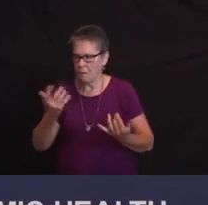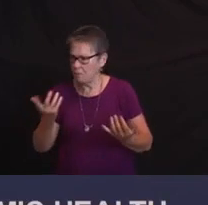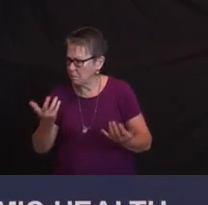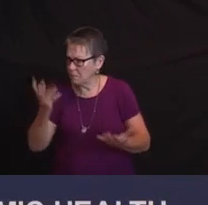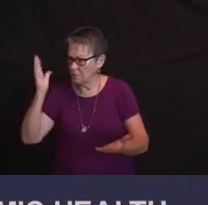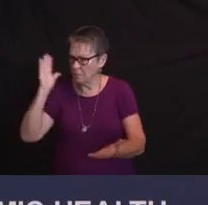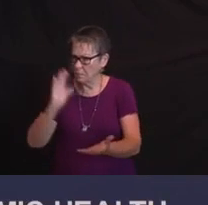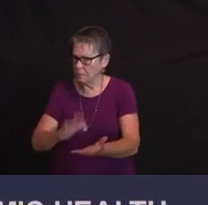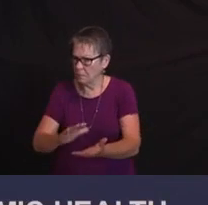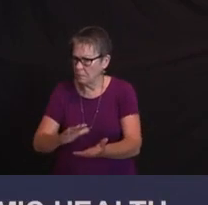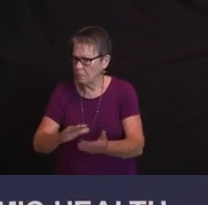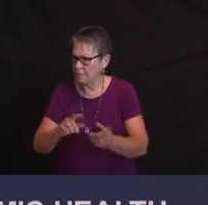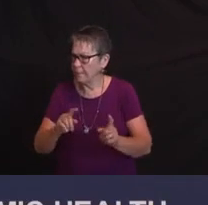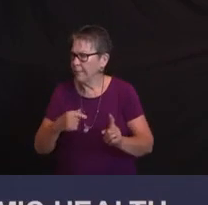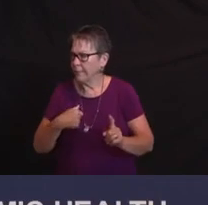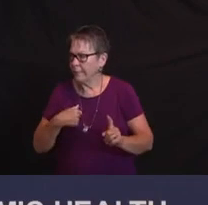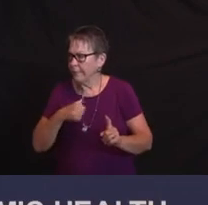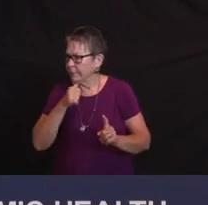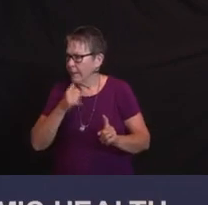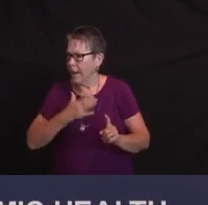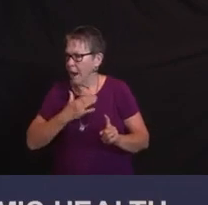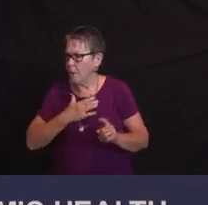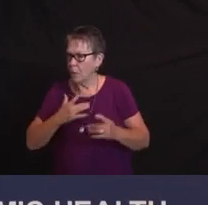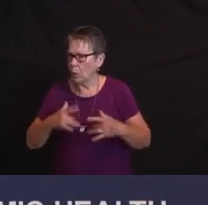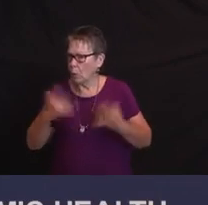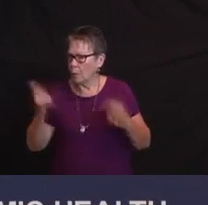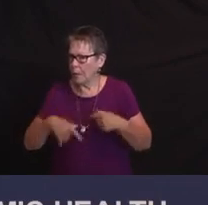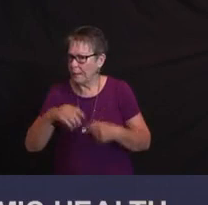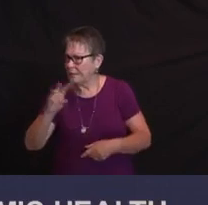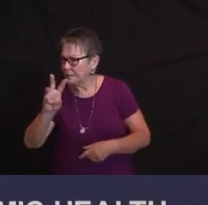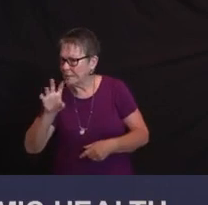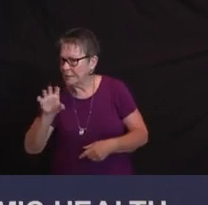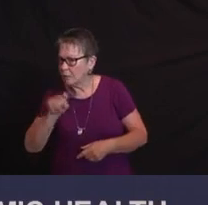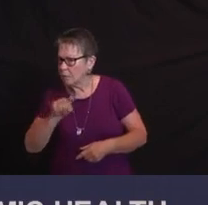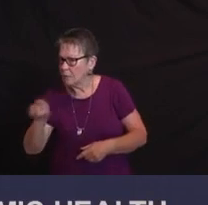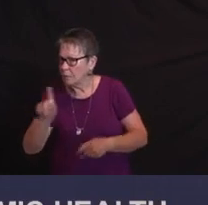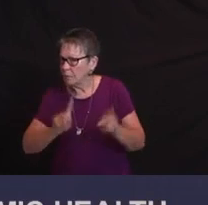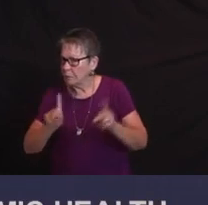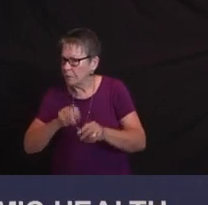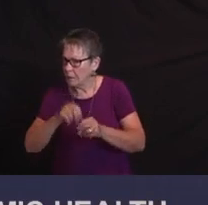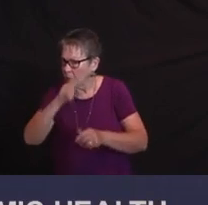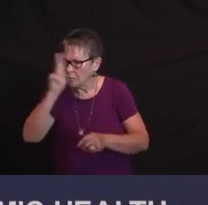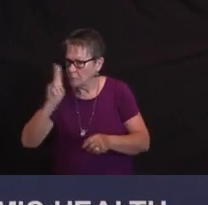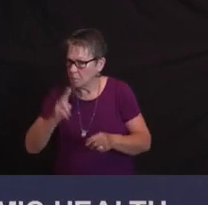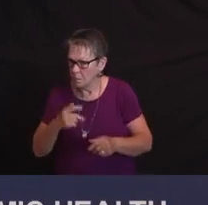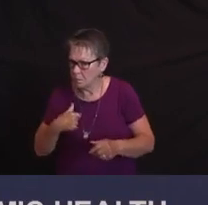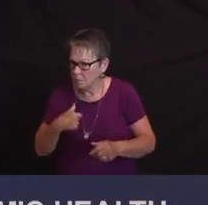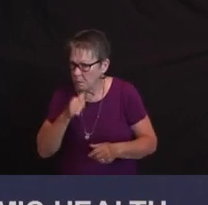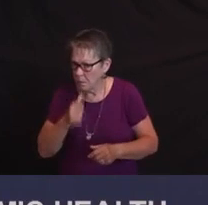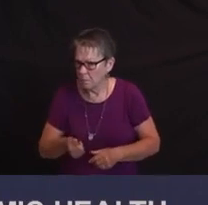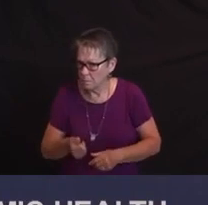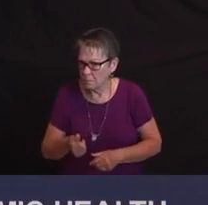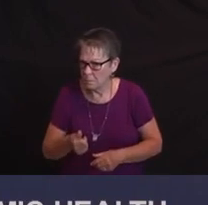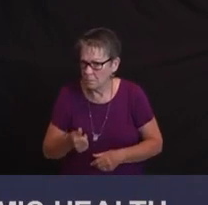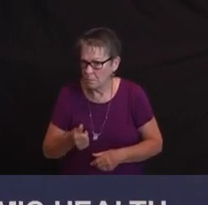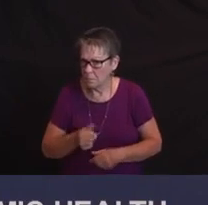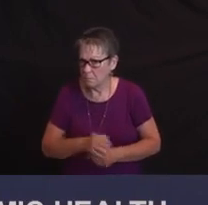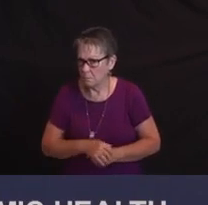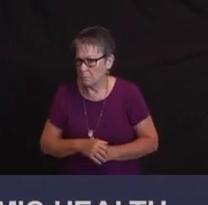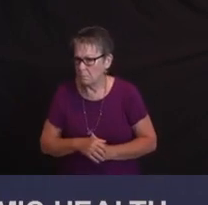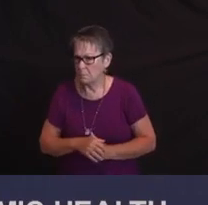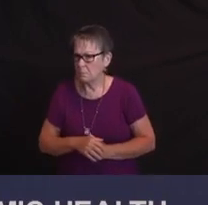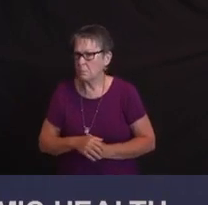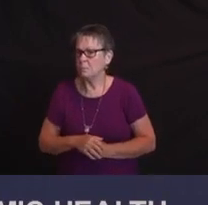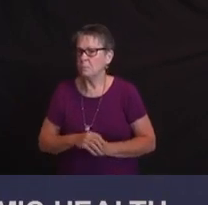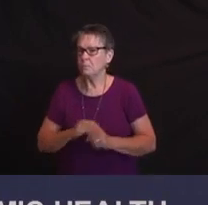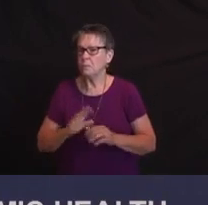On the venues and the events, I think it's too on whatever today is, August 9th, too early to make